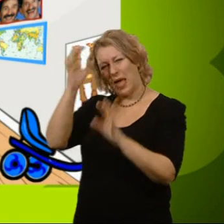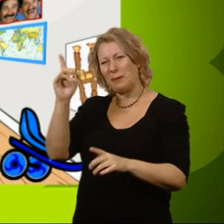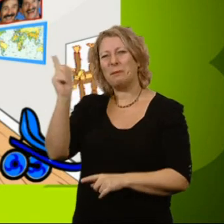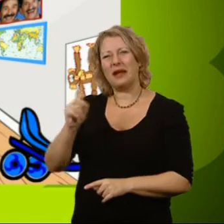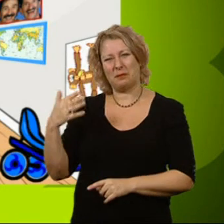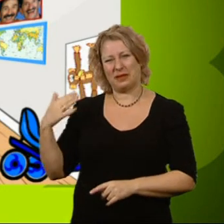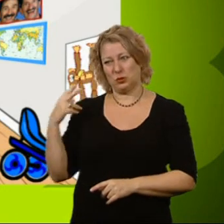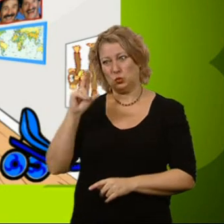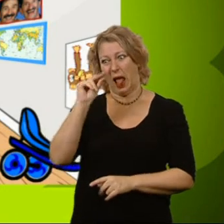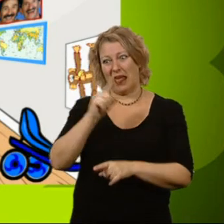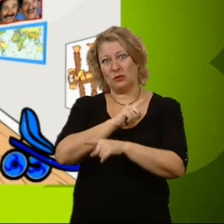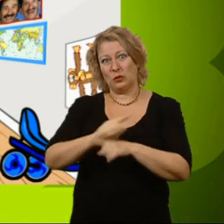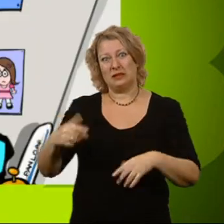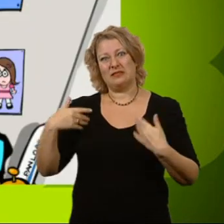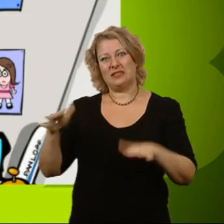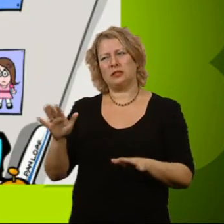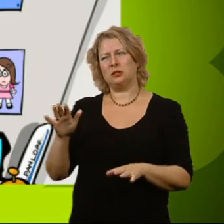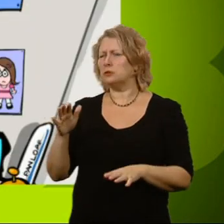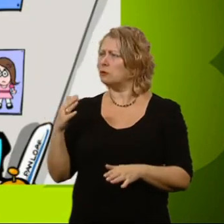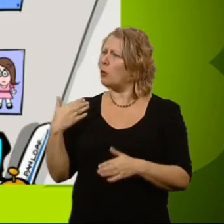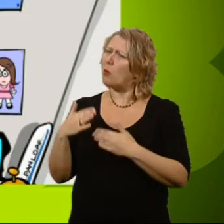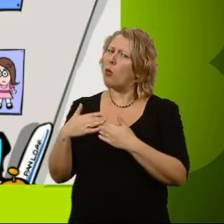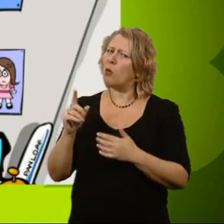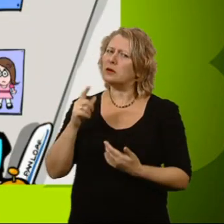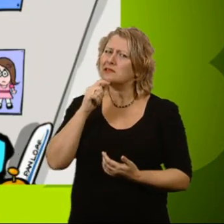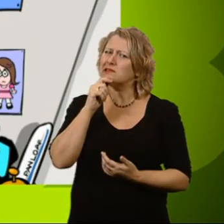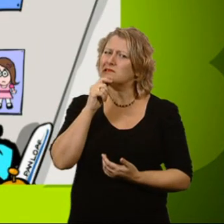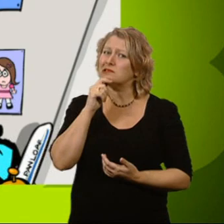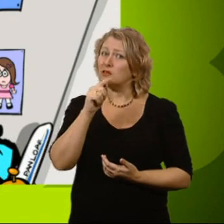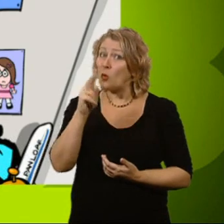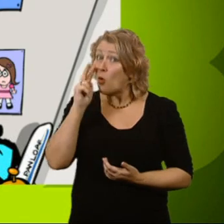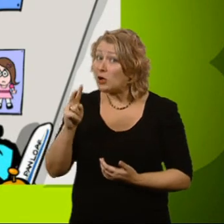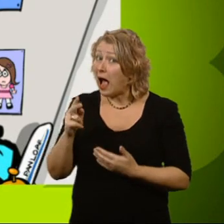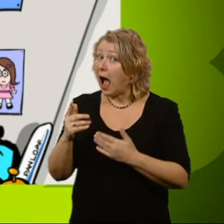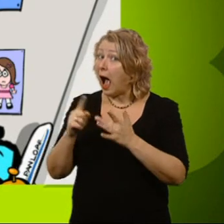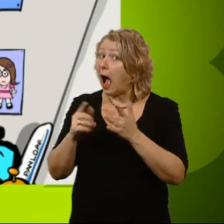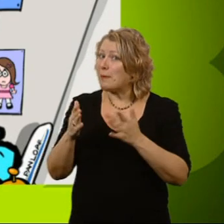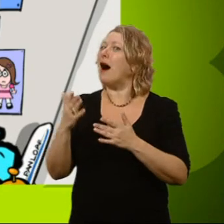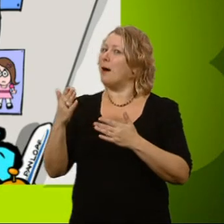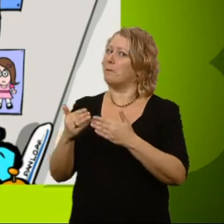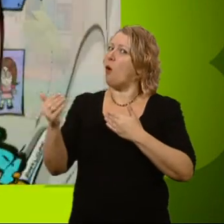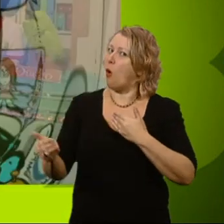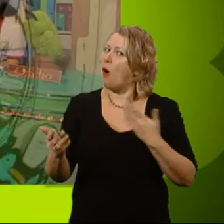in the last 12 weeks. Or longer, if you're watching on iPlayer.